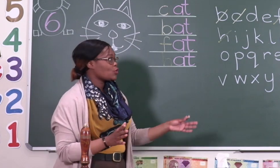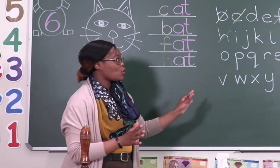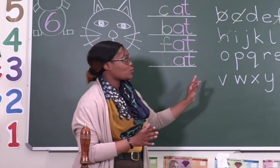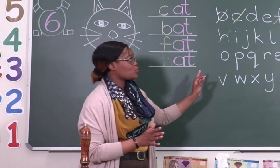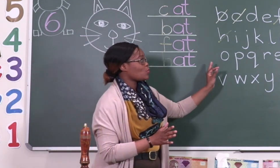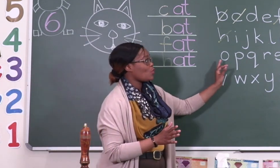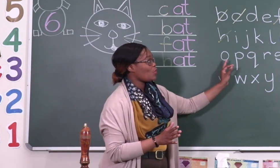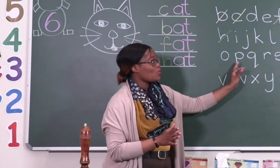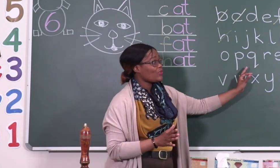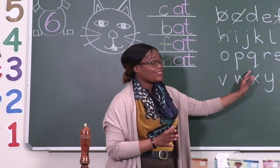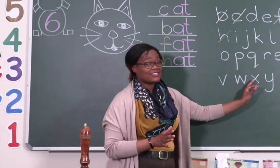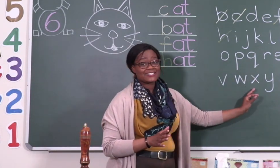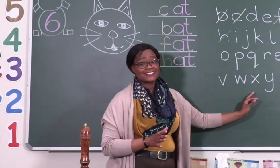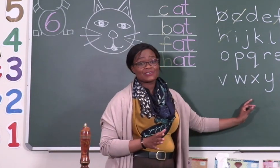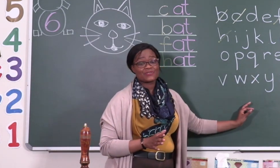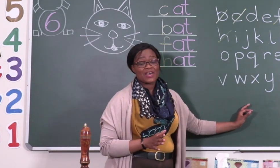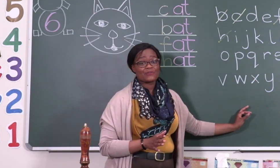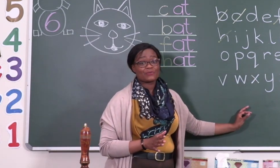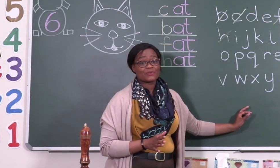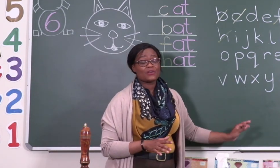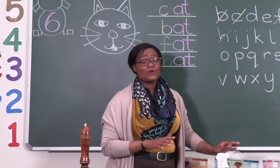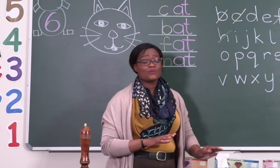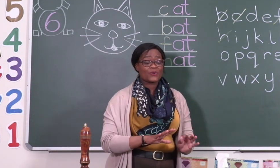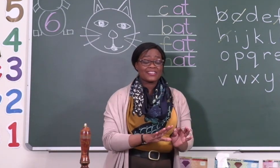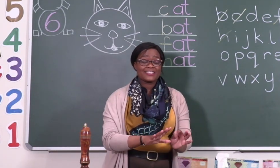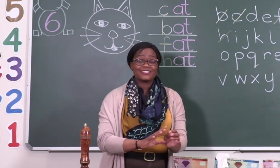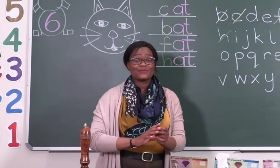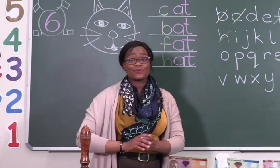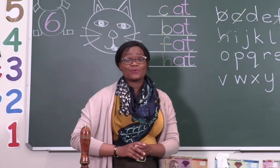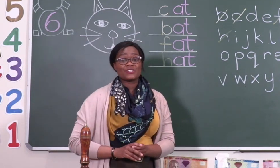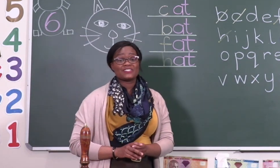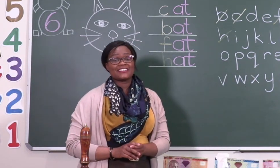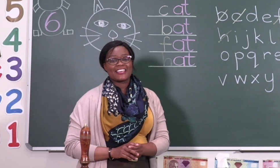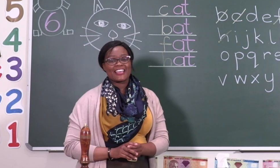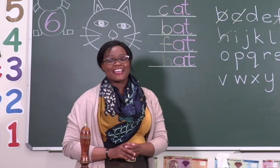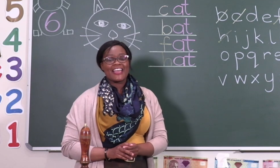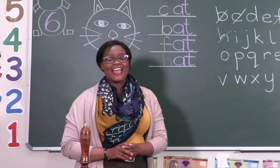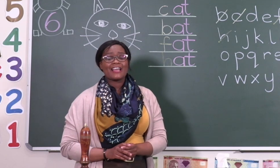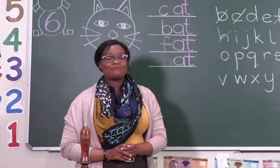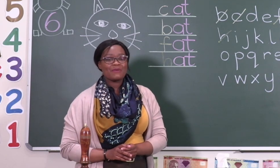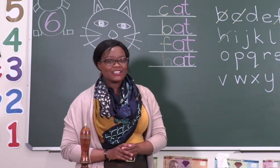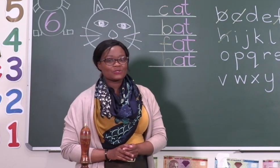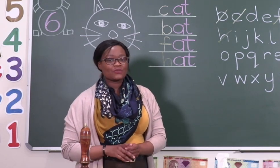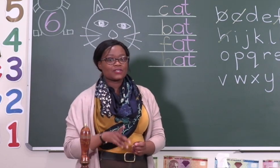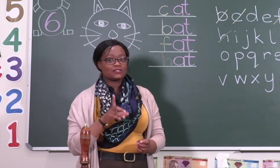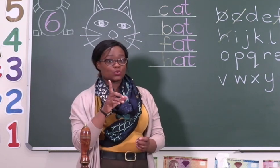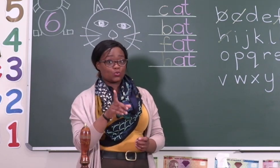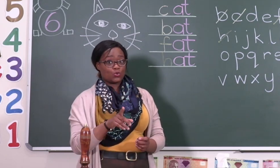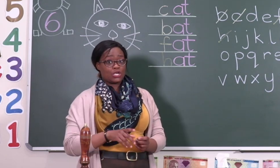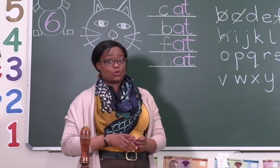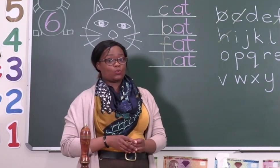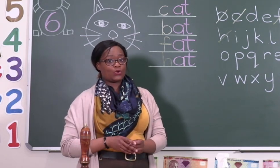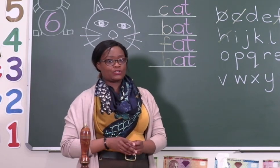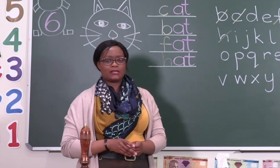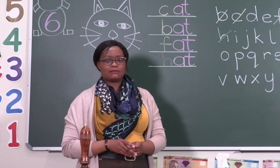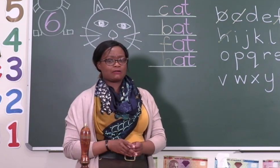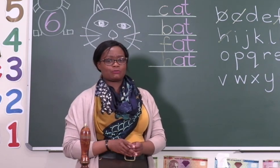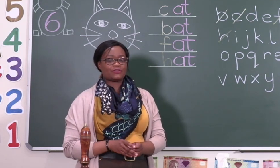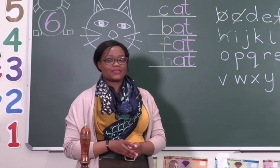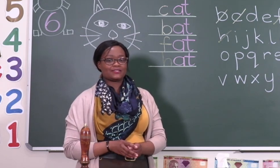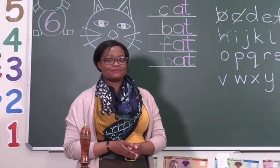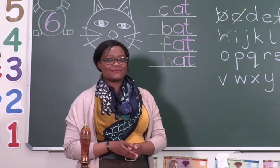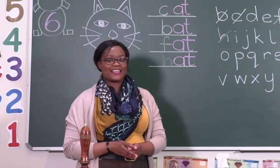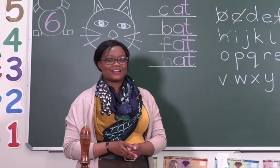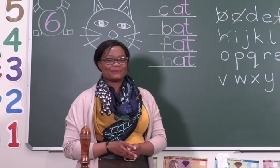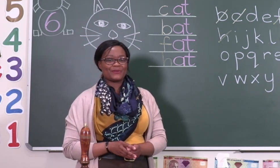time, go through all the letters of the alphabet for each of the words there and make sure that it's a real word and